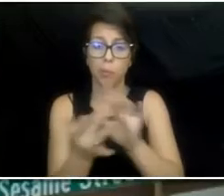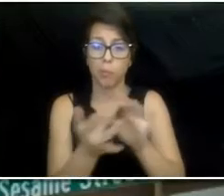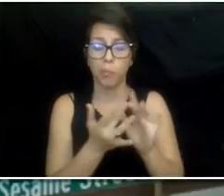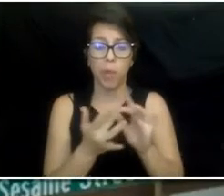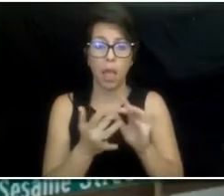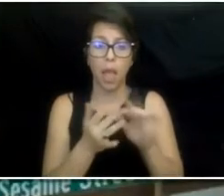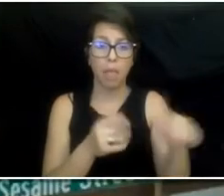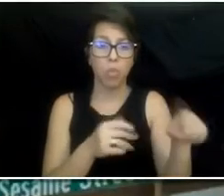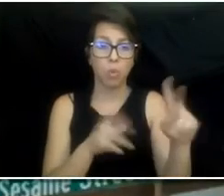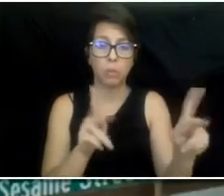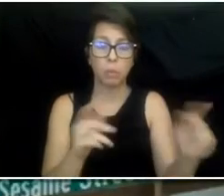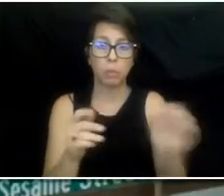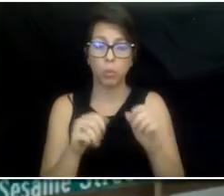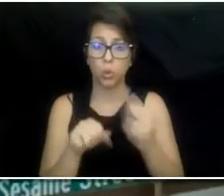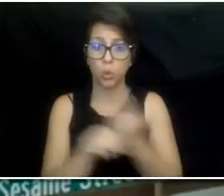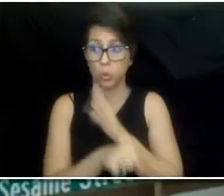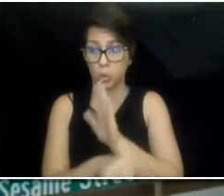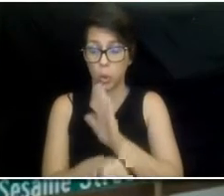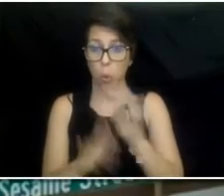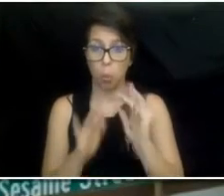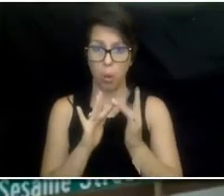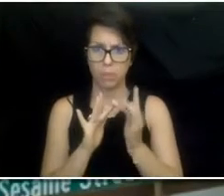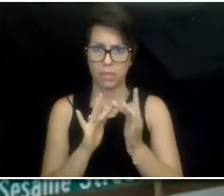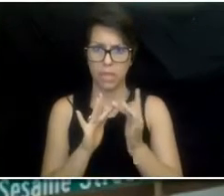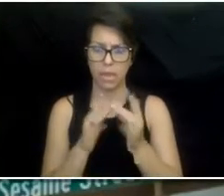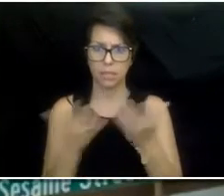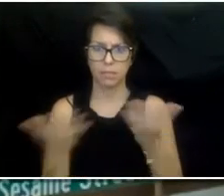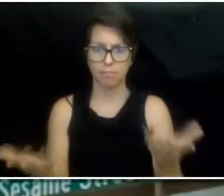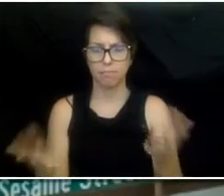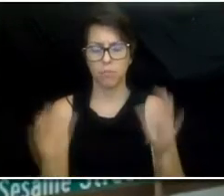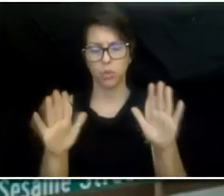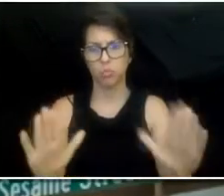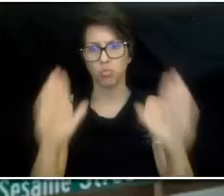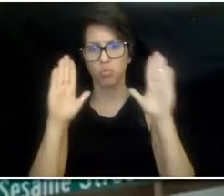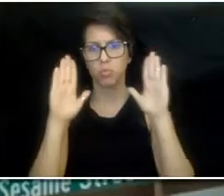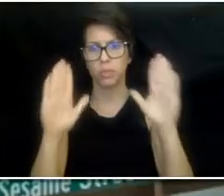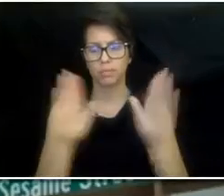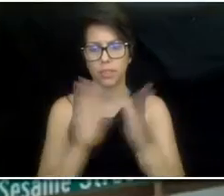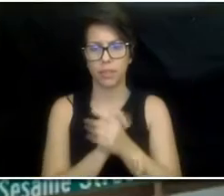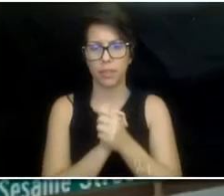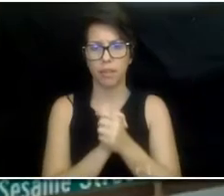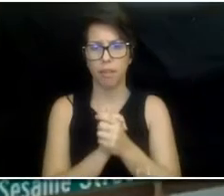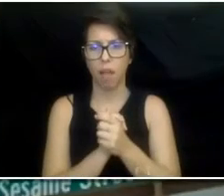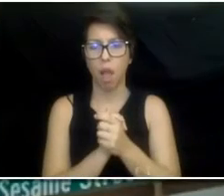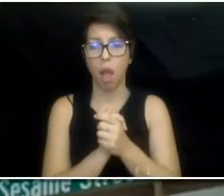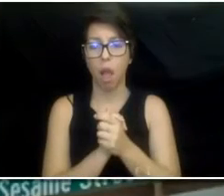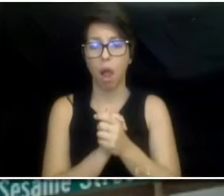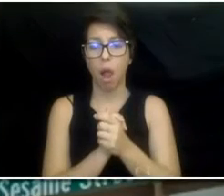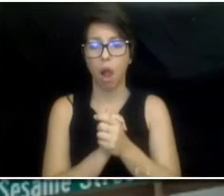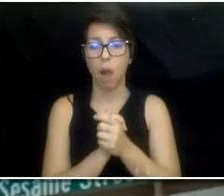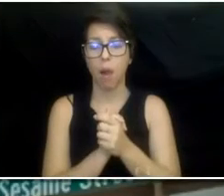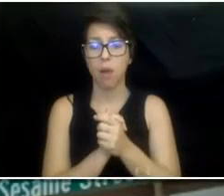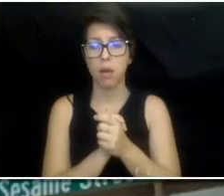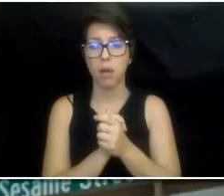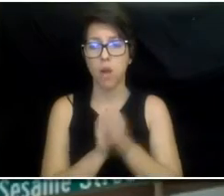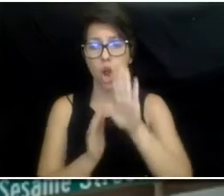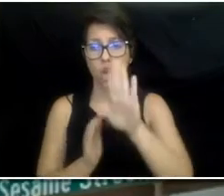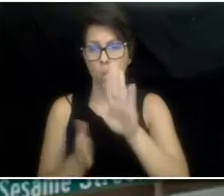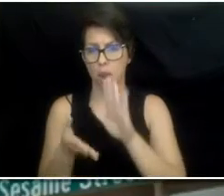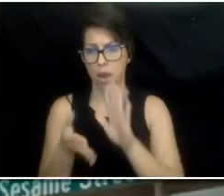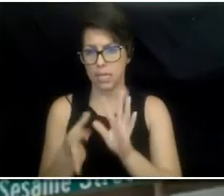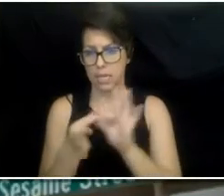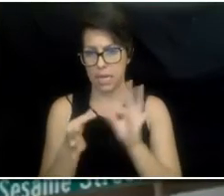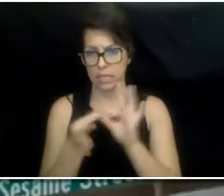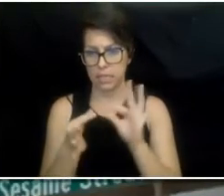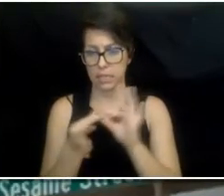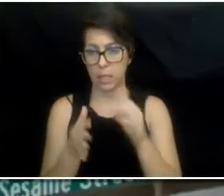think the agency is doing enough whether not um there could be more that could be done and